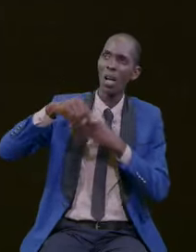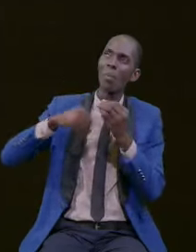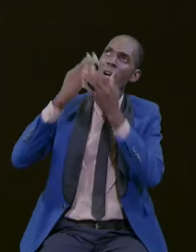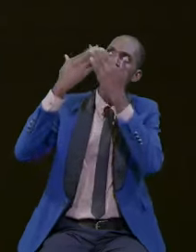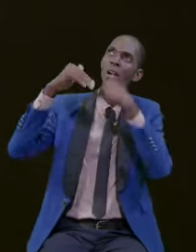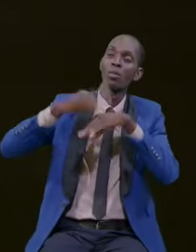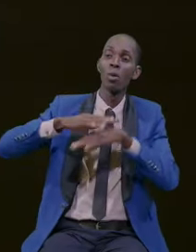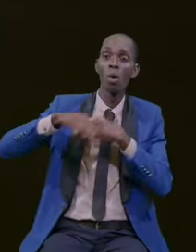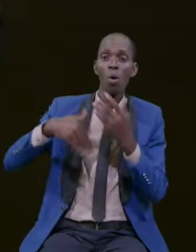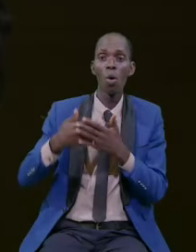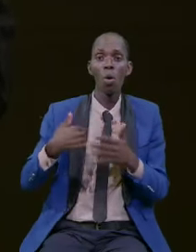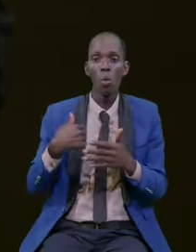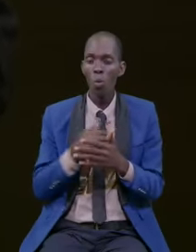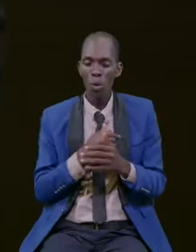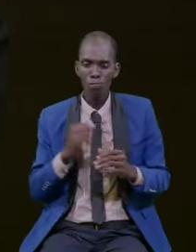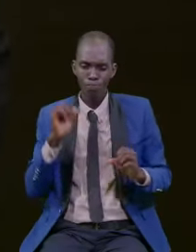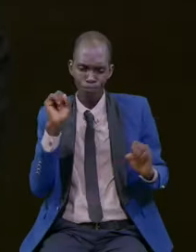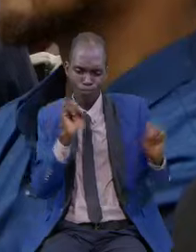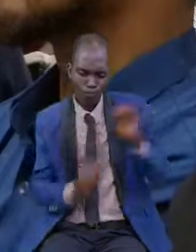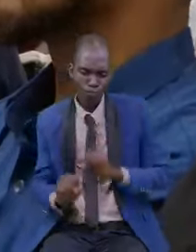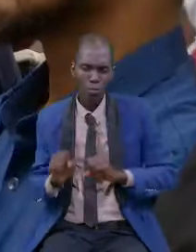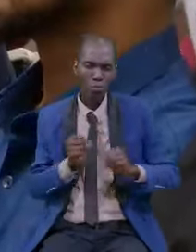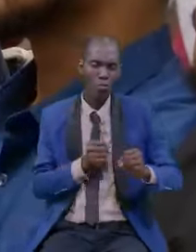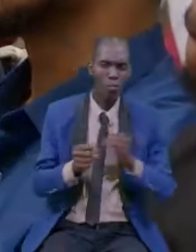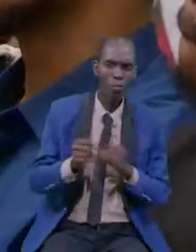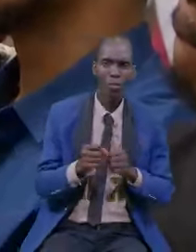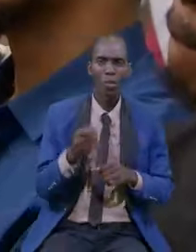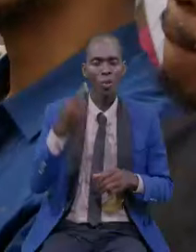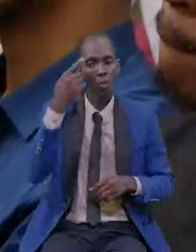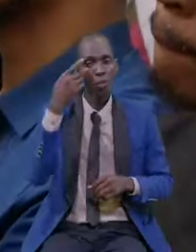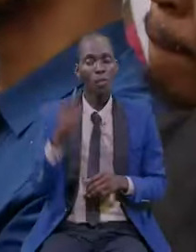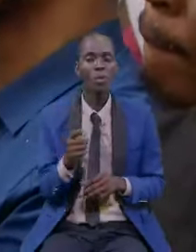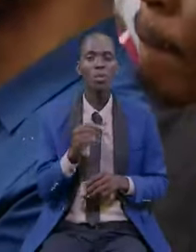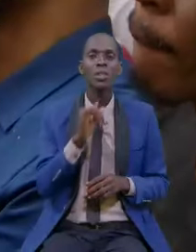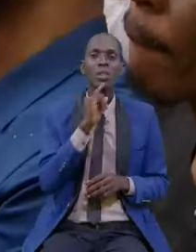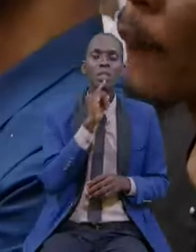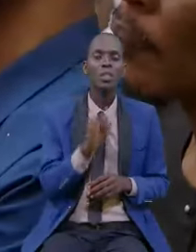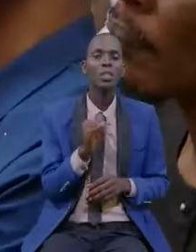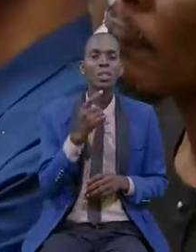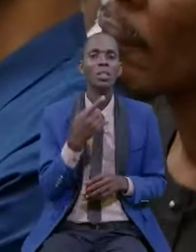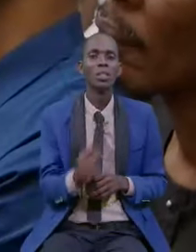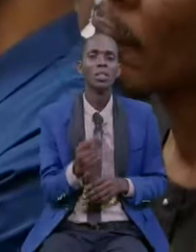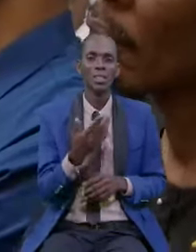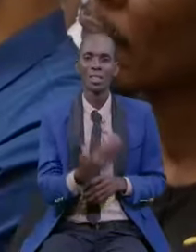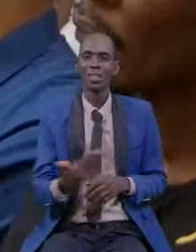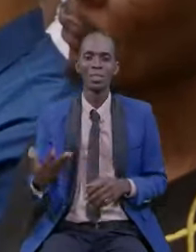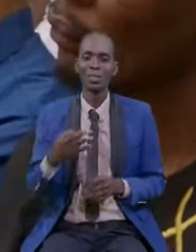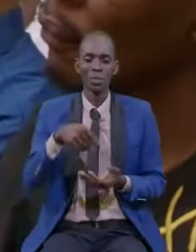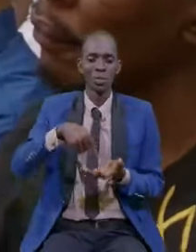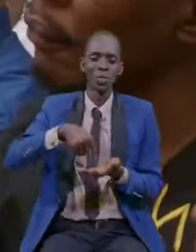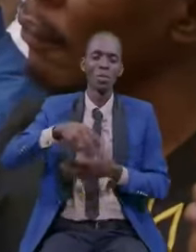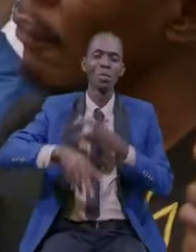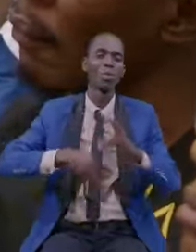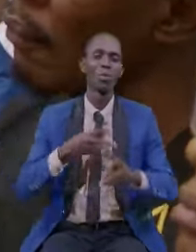our dangerous, delicate forgetfulness is the thing of this world, the